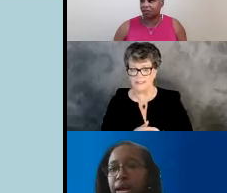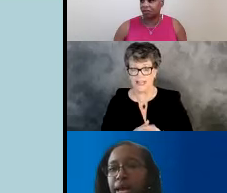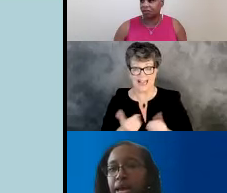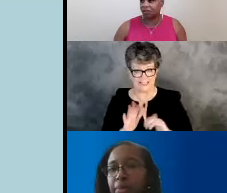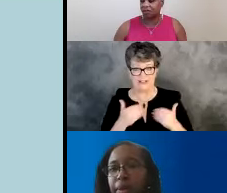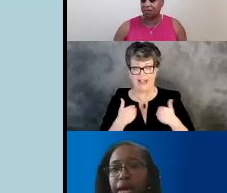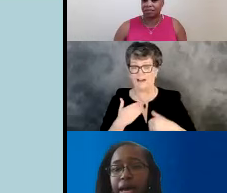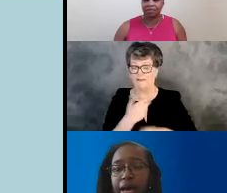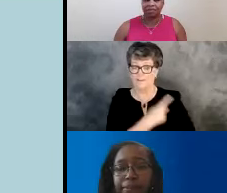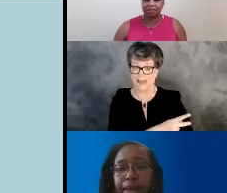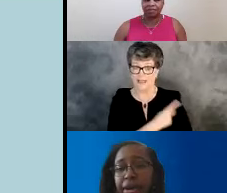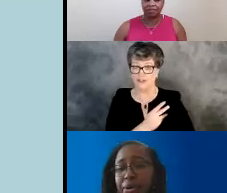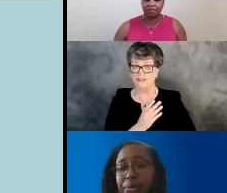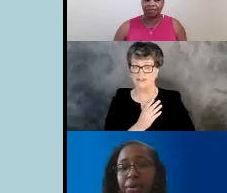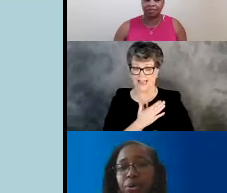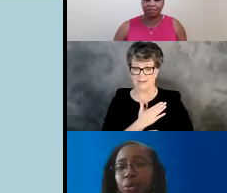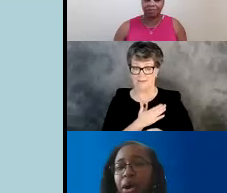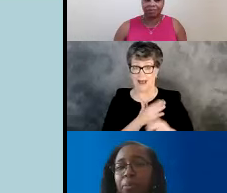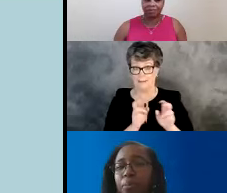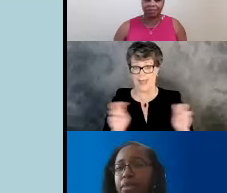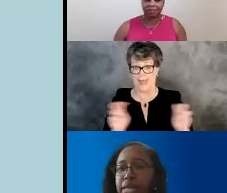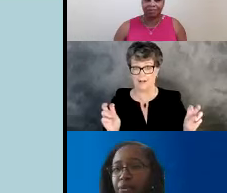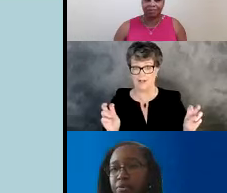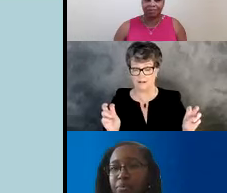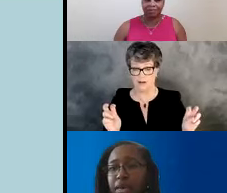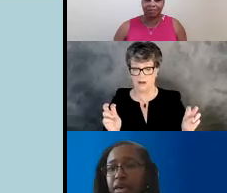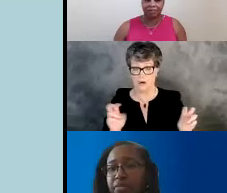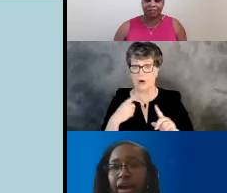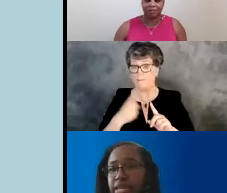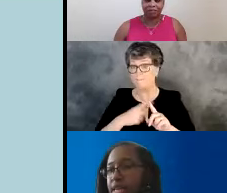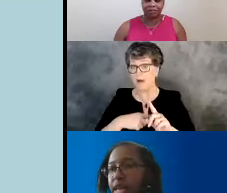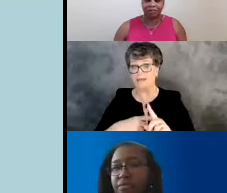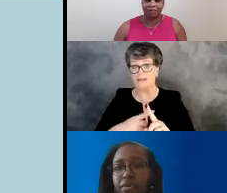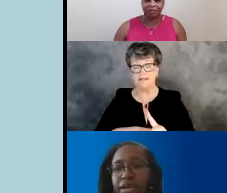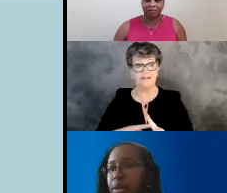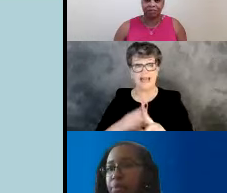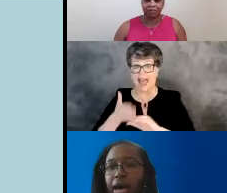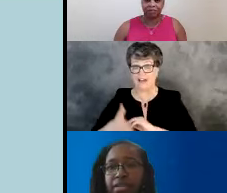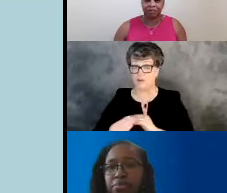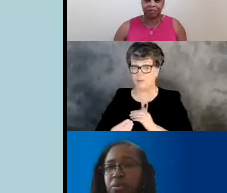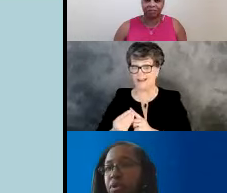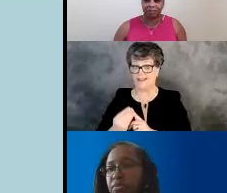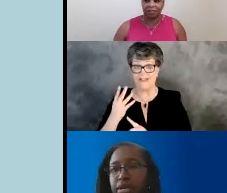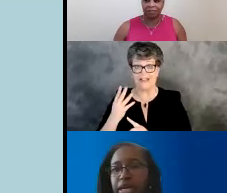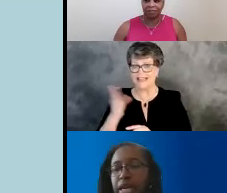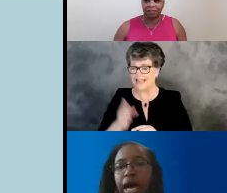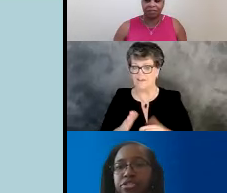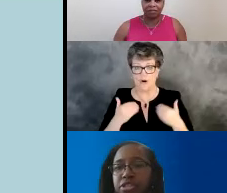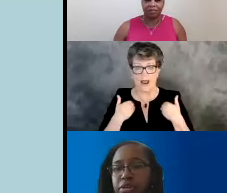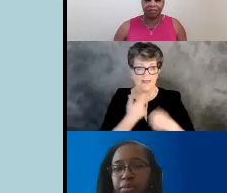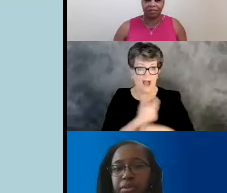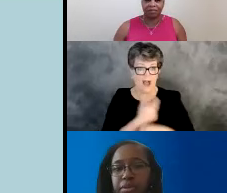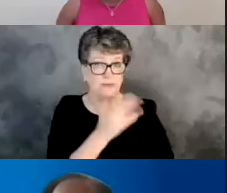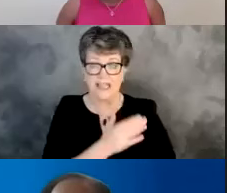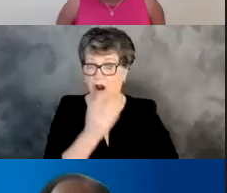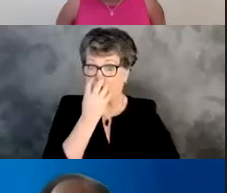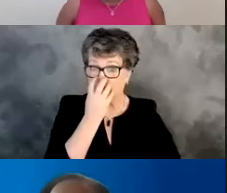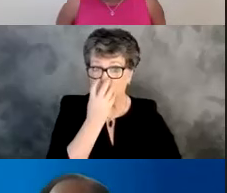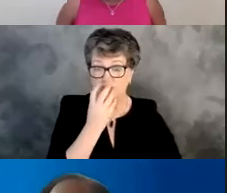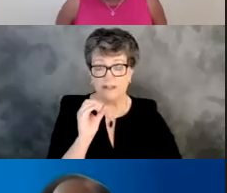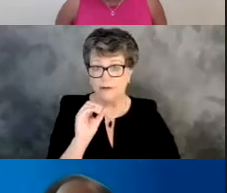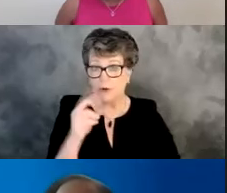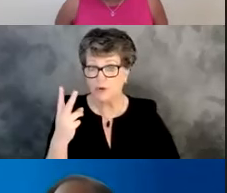in my panel who are months out from being infected, never ended up in the hospital, never needed oxygen, but still are